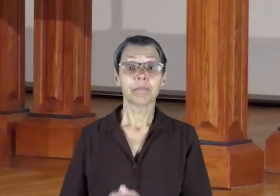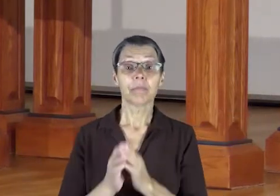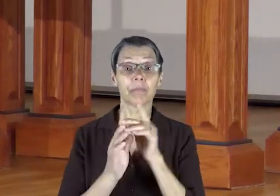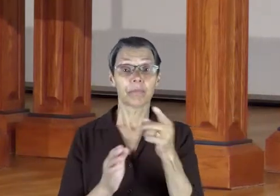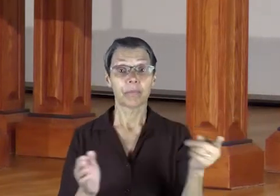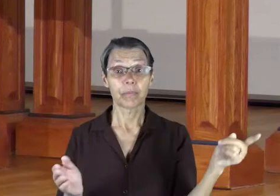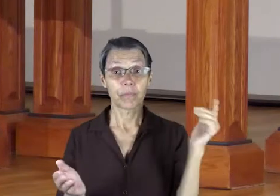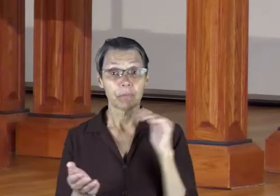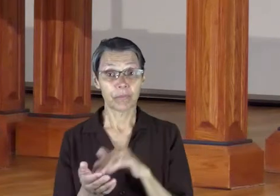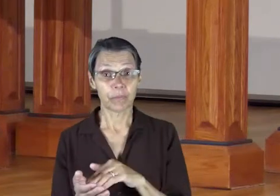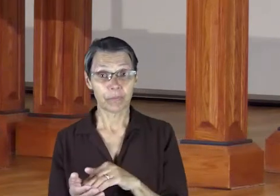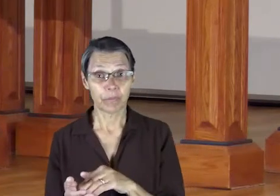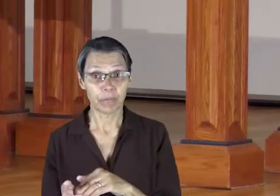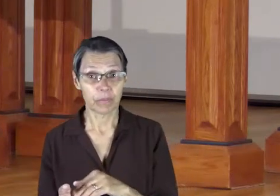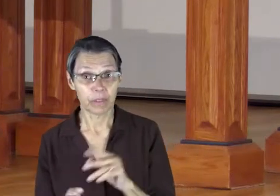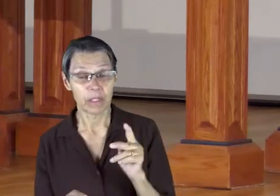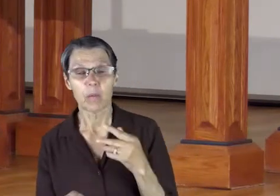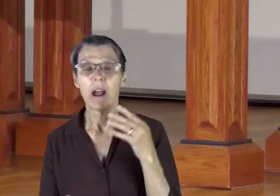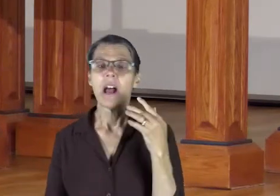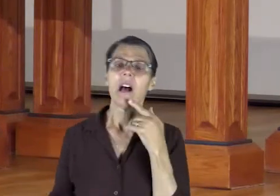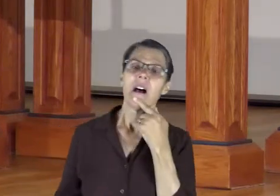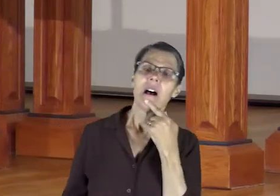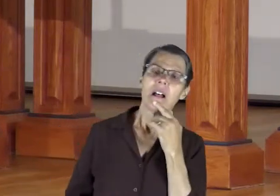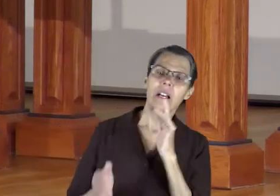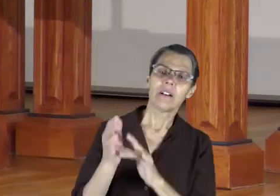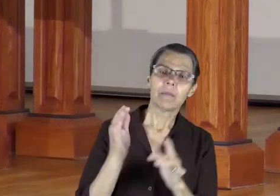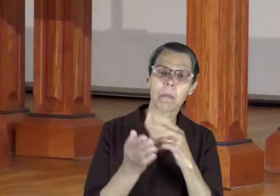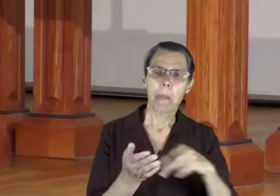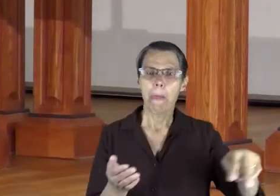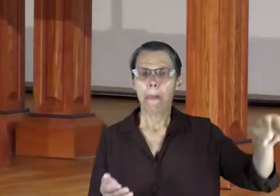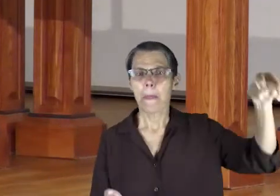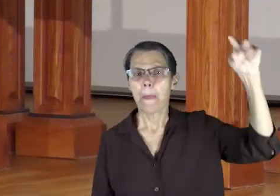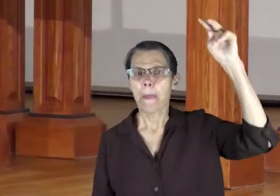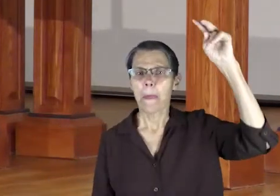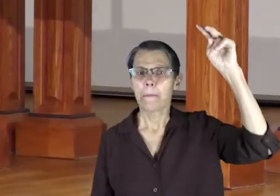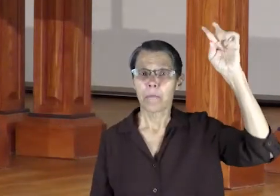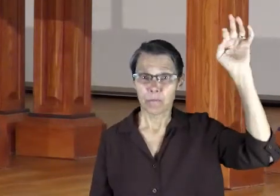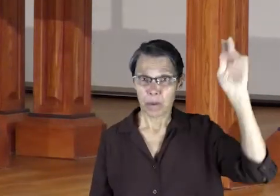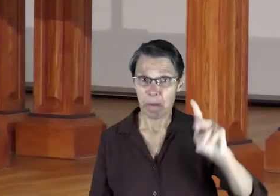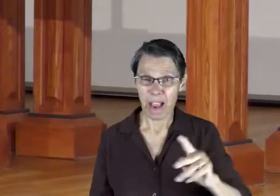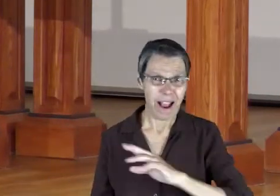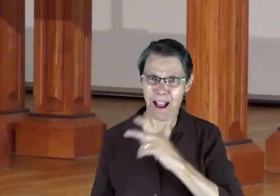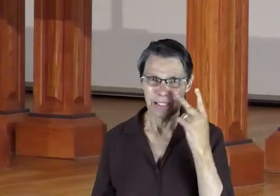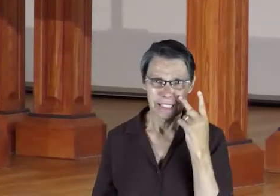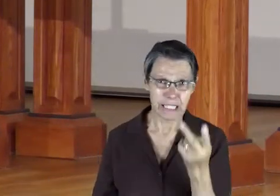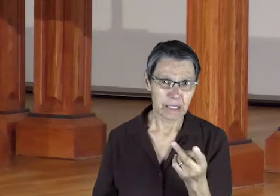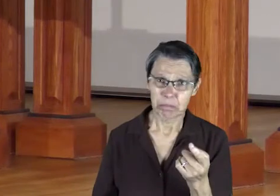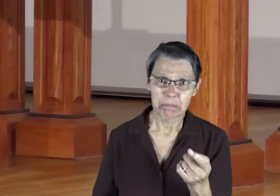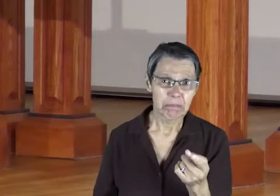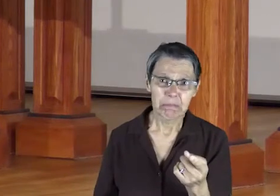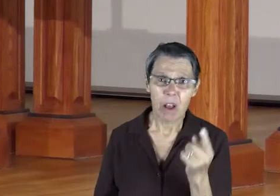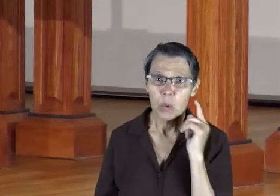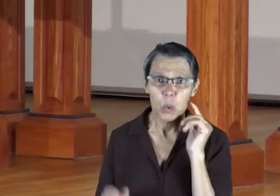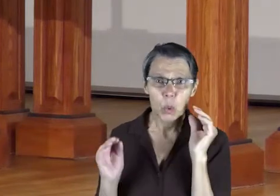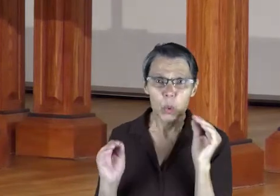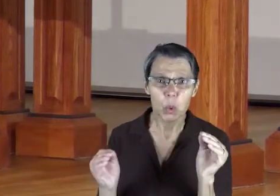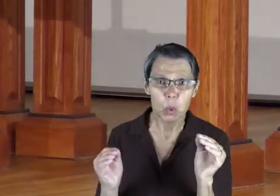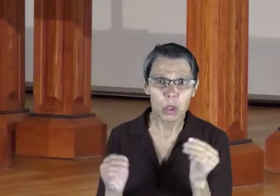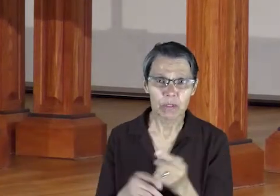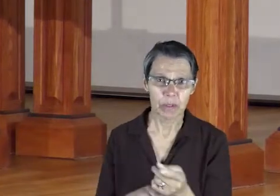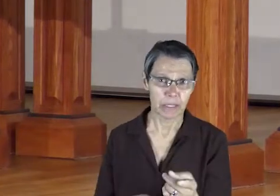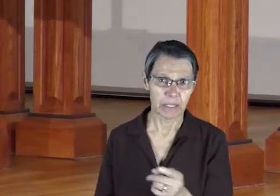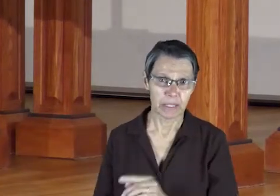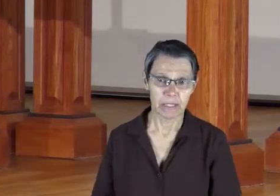because most of us sit and say, well, if Jesus did reappear after that ascension, I haven't seen him. I haven't heard from